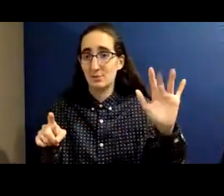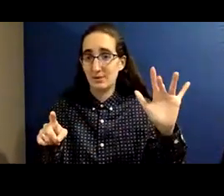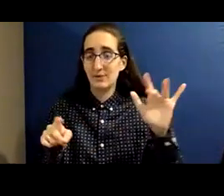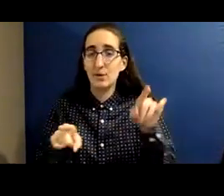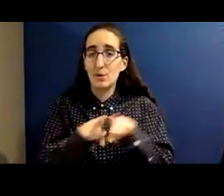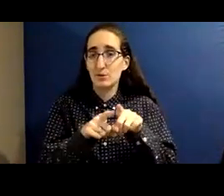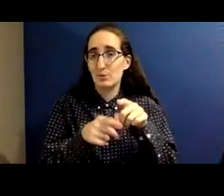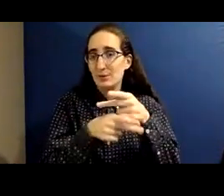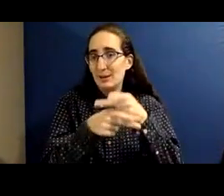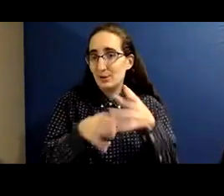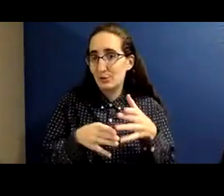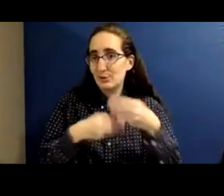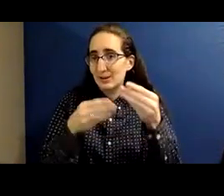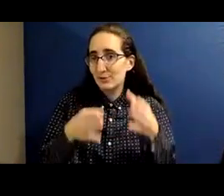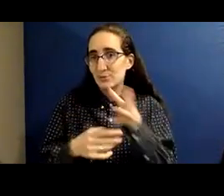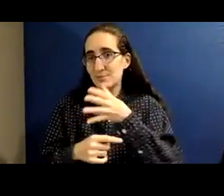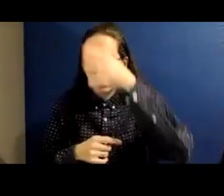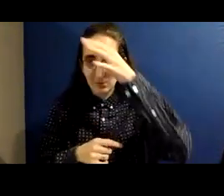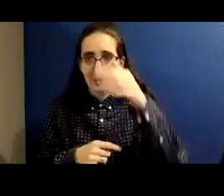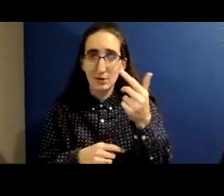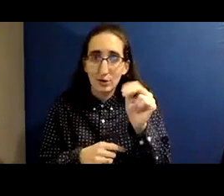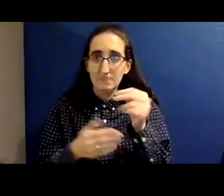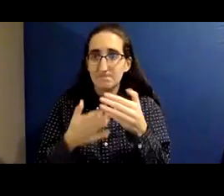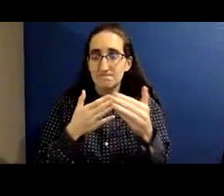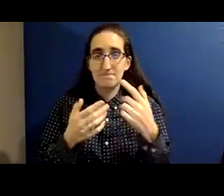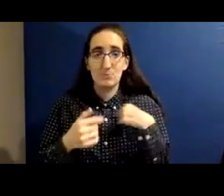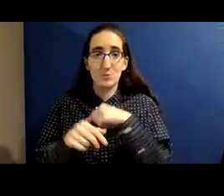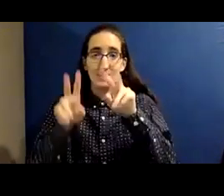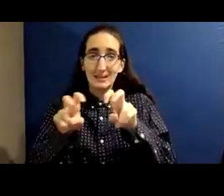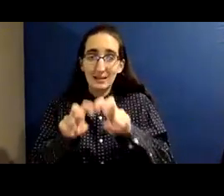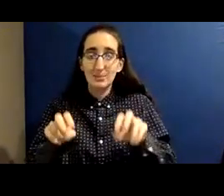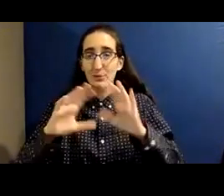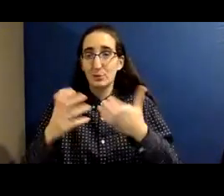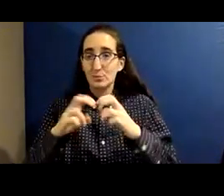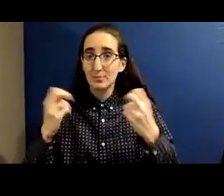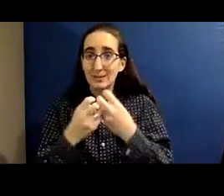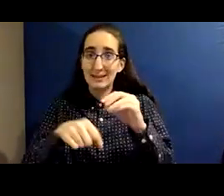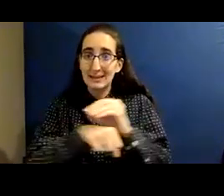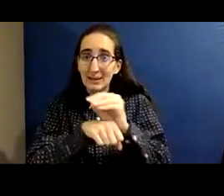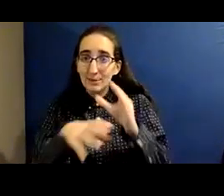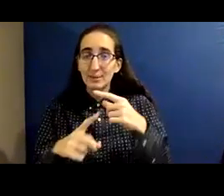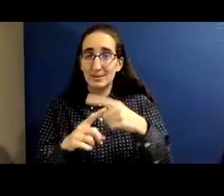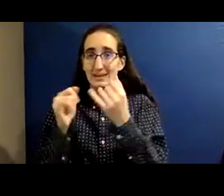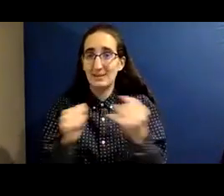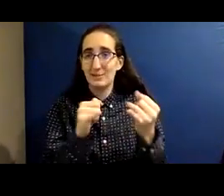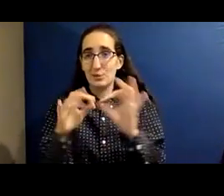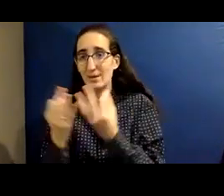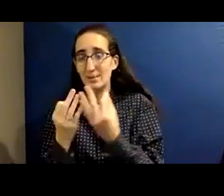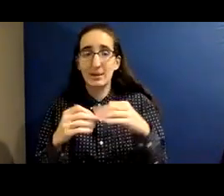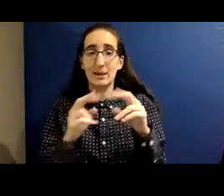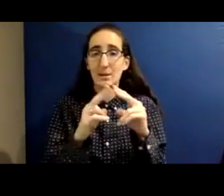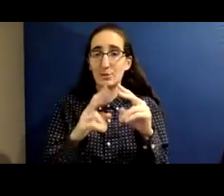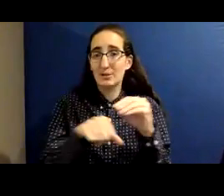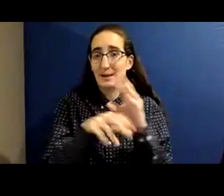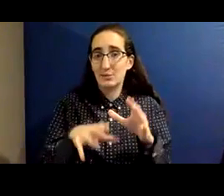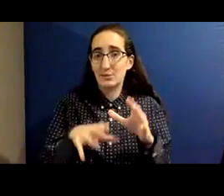their caregivers. We do a thorough assessment, we provide group counseling, and we have individual family and couples counseling, both at Judi's House